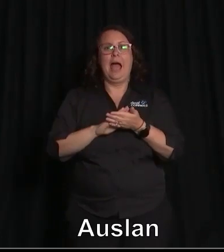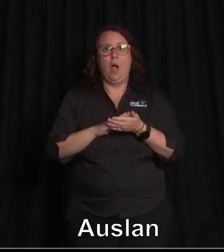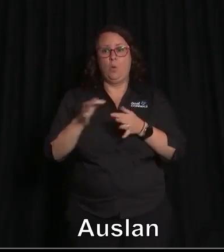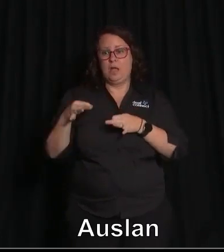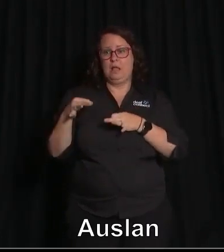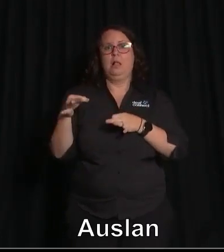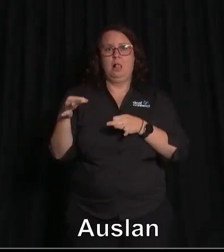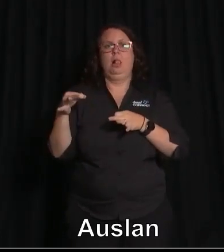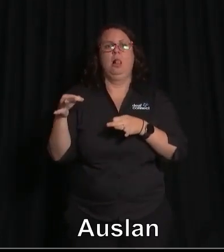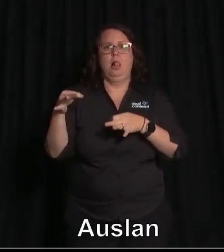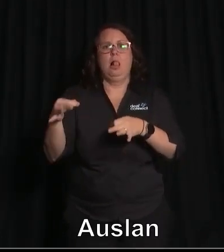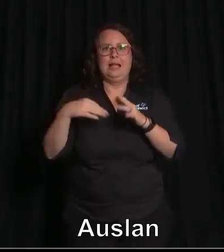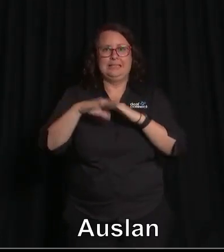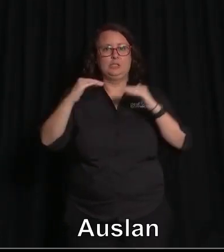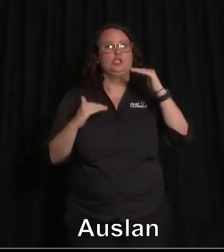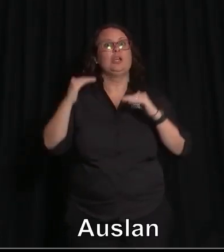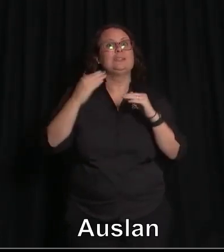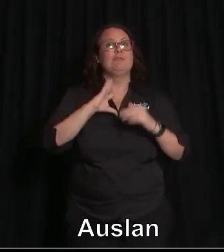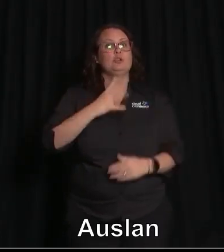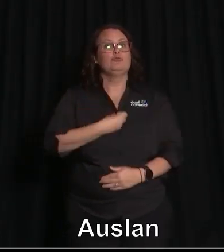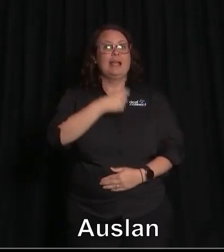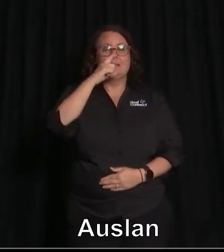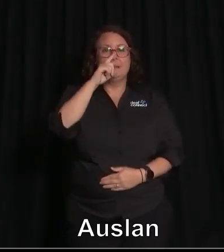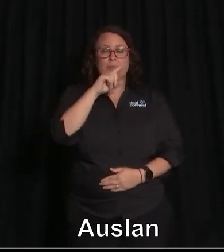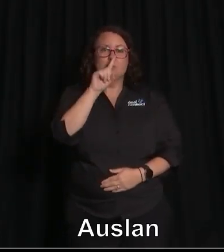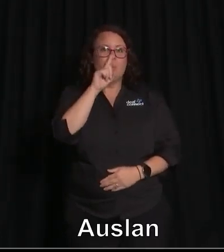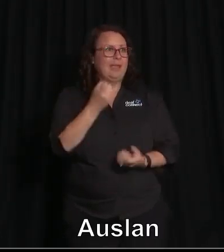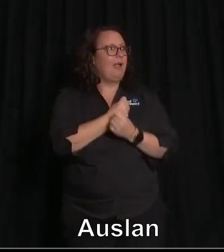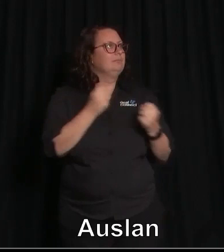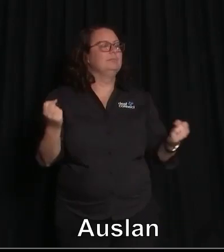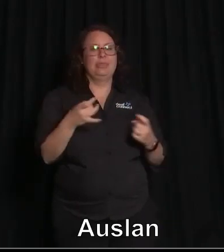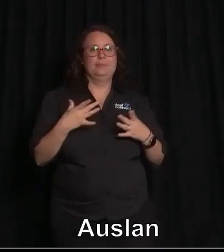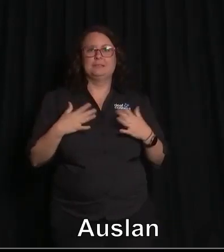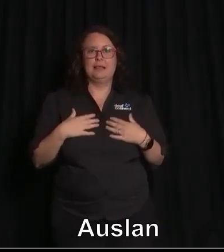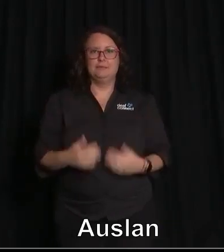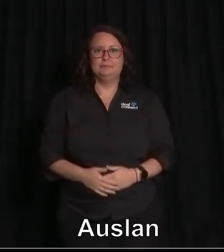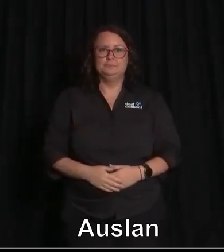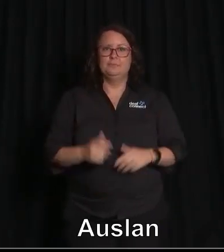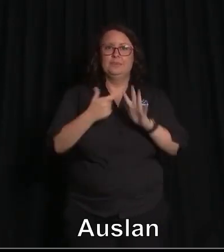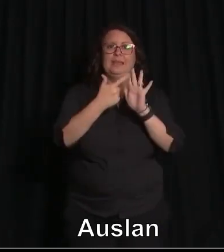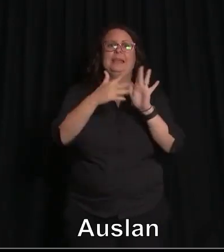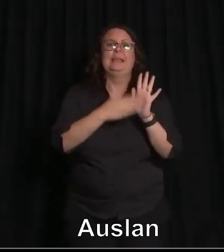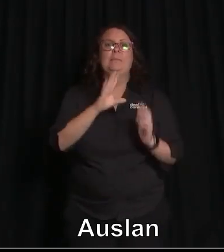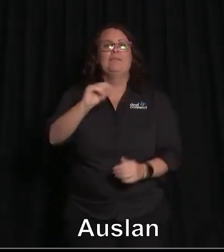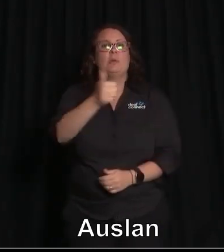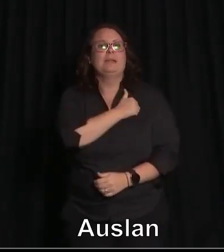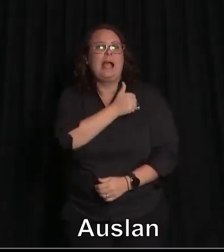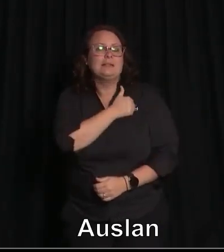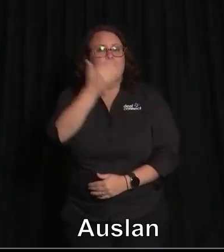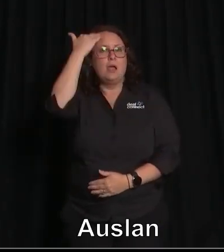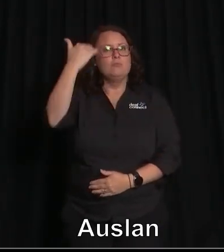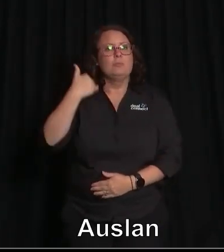trans people, resulting in not being able to live their authentic selves. Kim from Canada reminded us